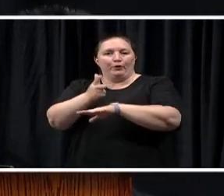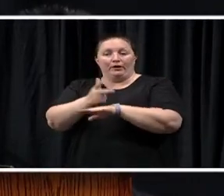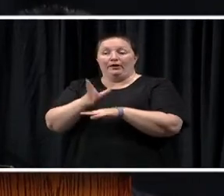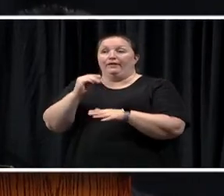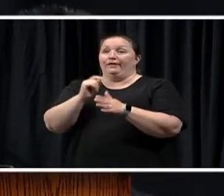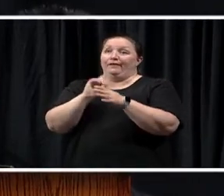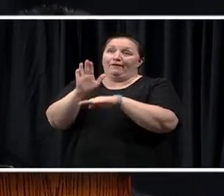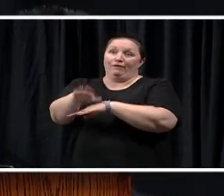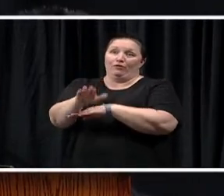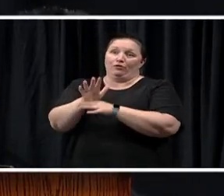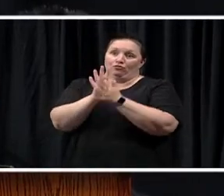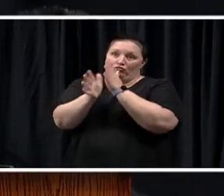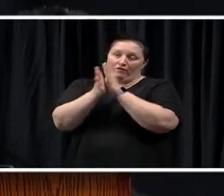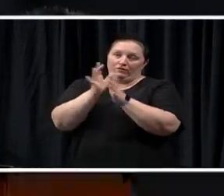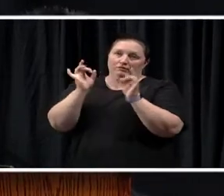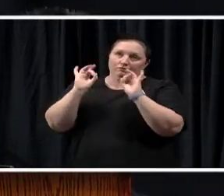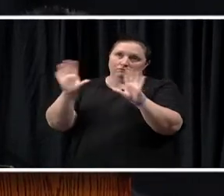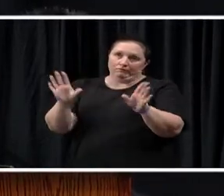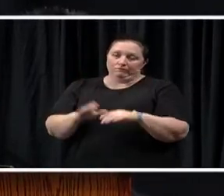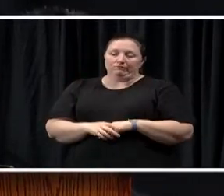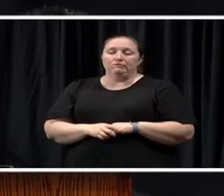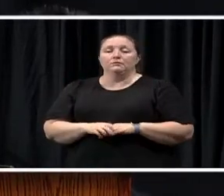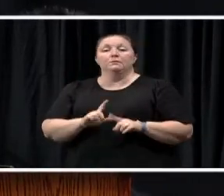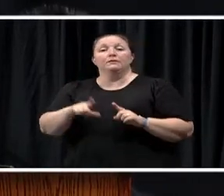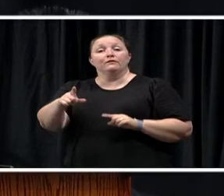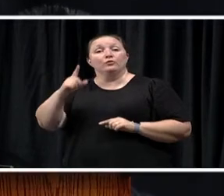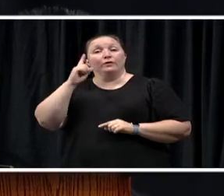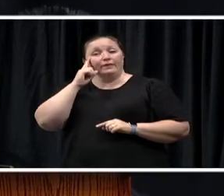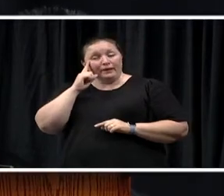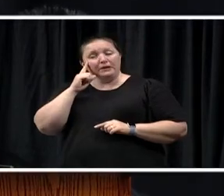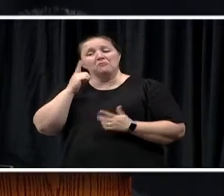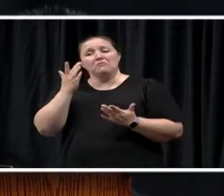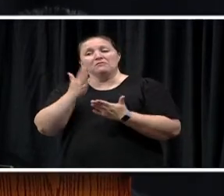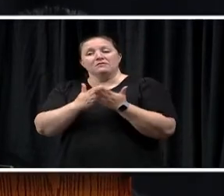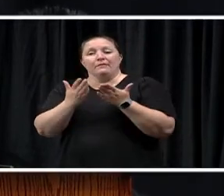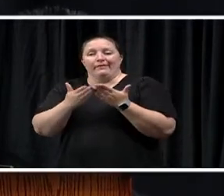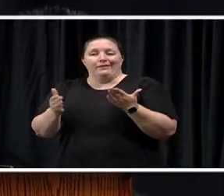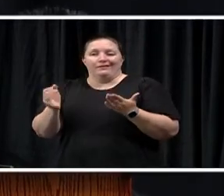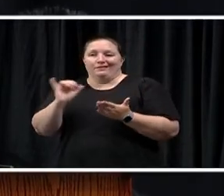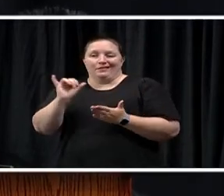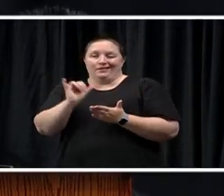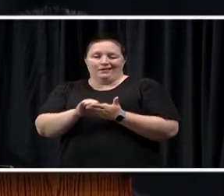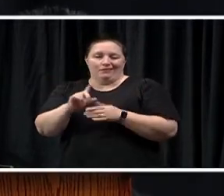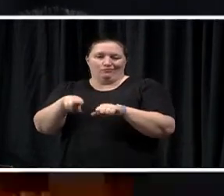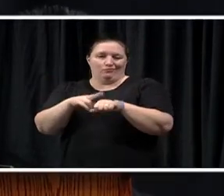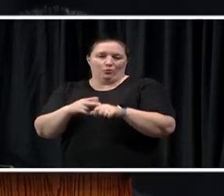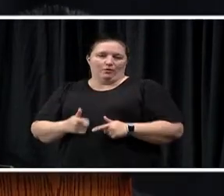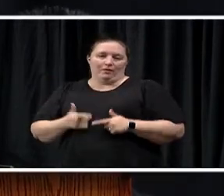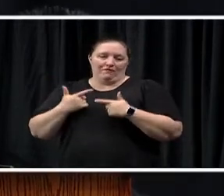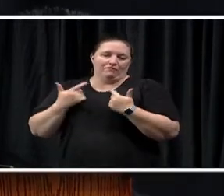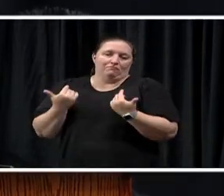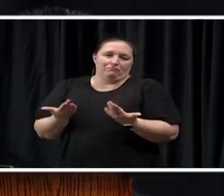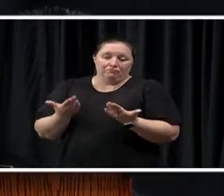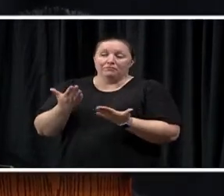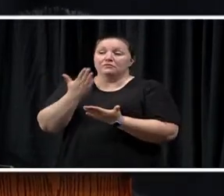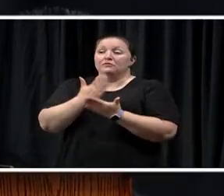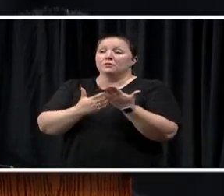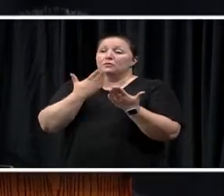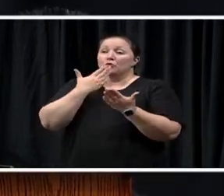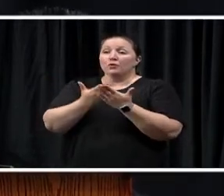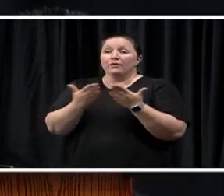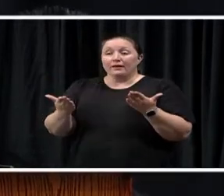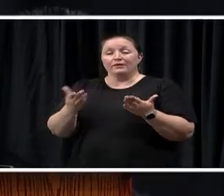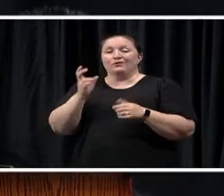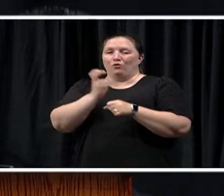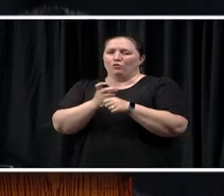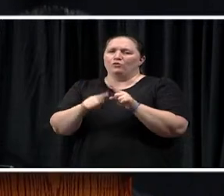afternoon. But if you think about it, some things in life are just like that. Good things are sometimes excessively hard